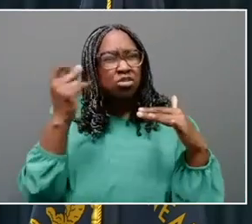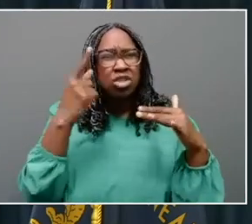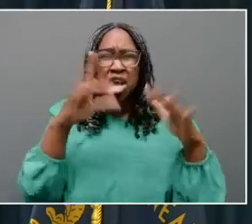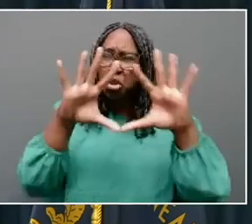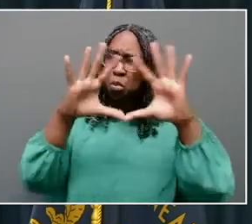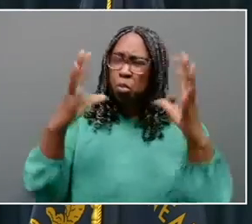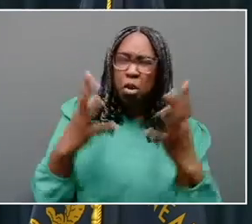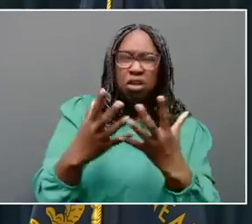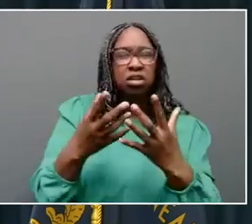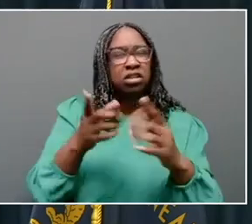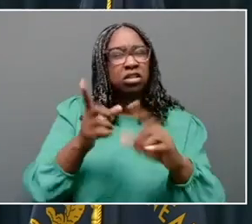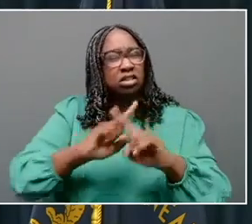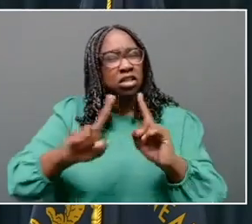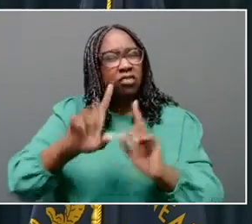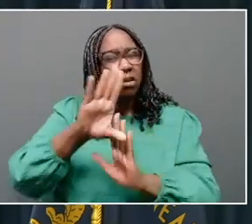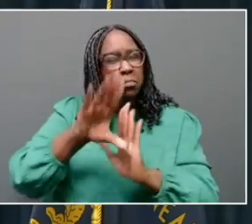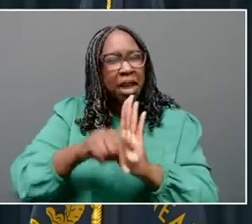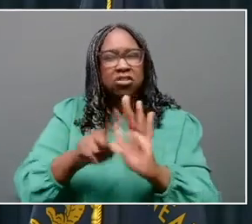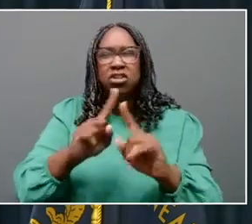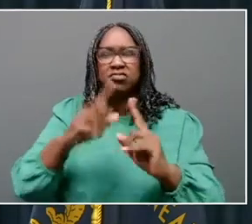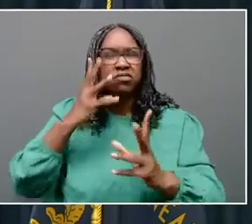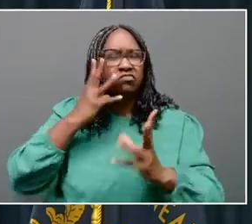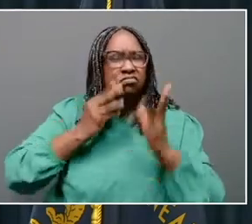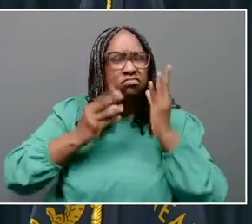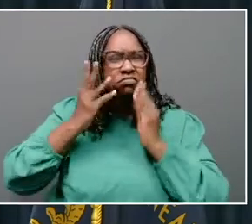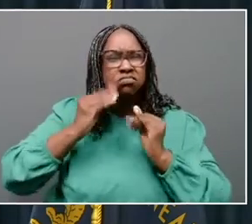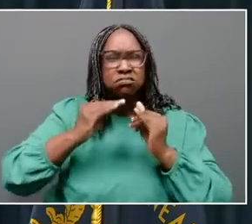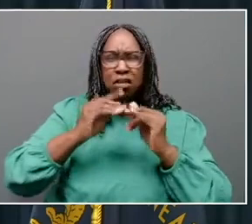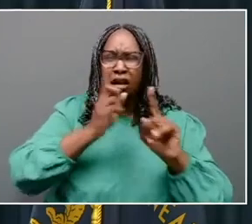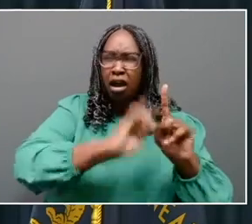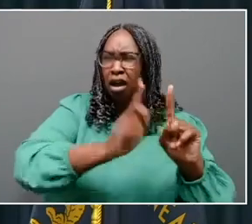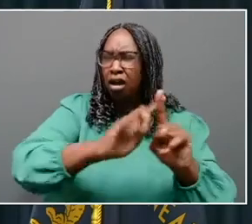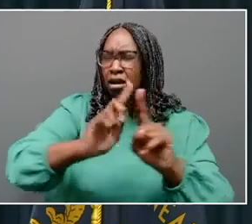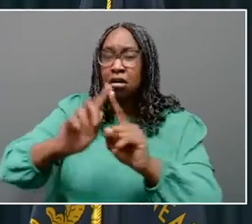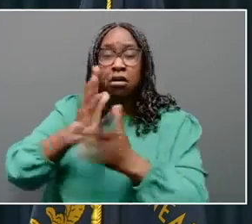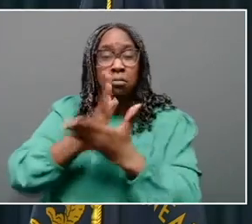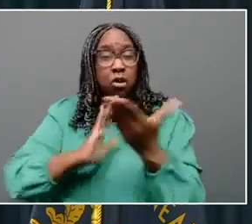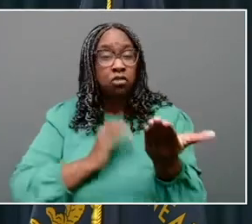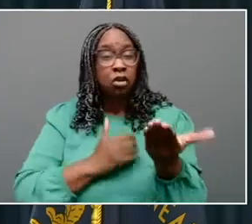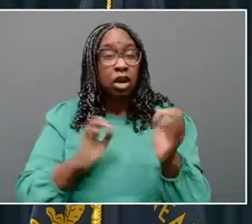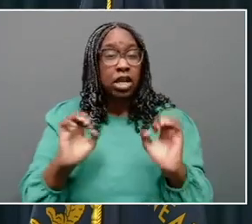different experiences, and part of our education ought to be